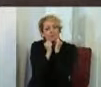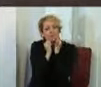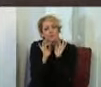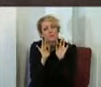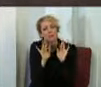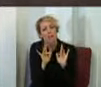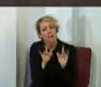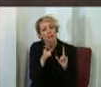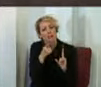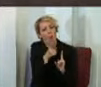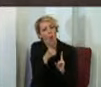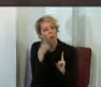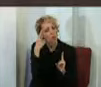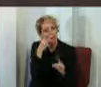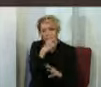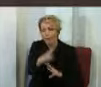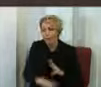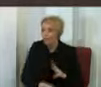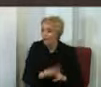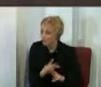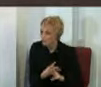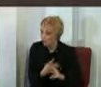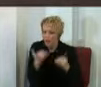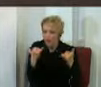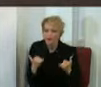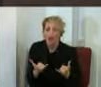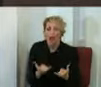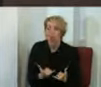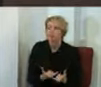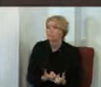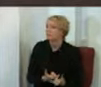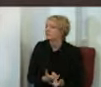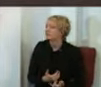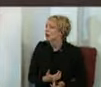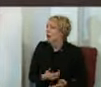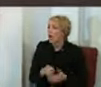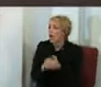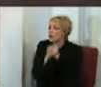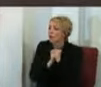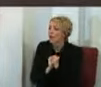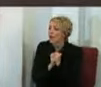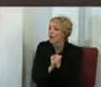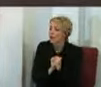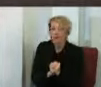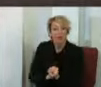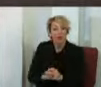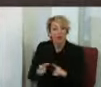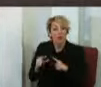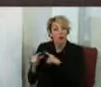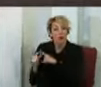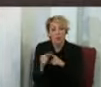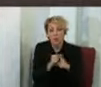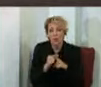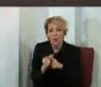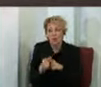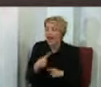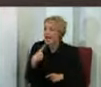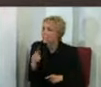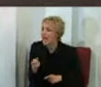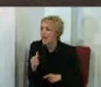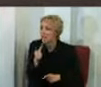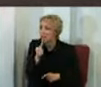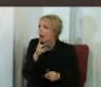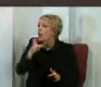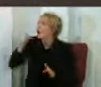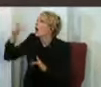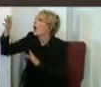for this world. And now, gracious one, I pray that you would take the words that have come from my mouth and allow them to return to you without transforming